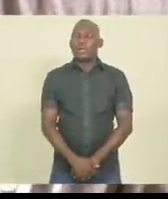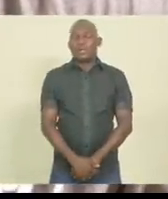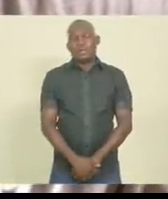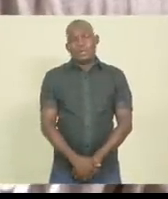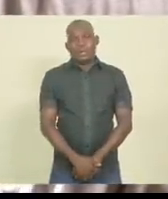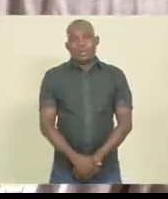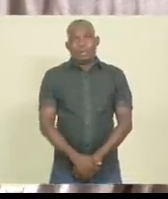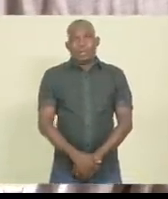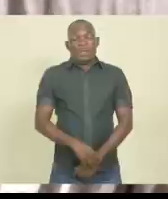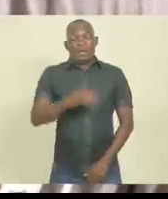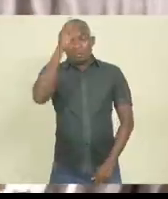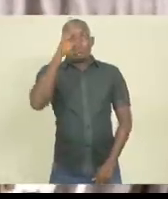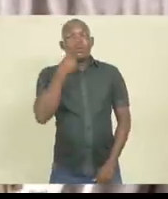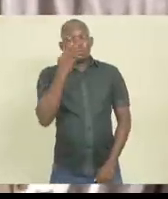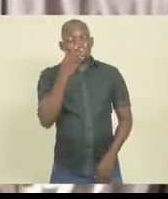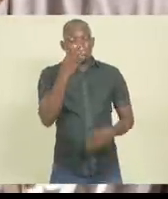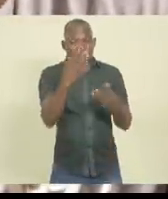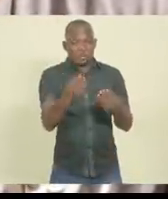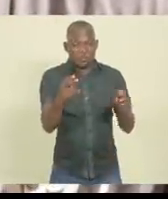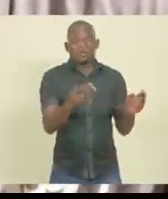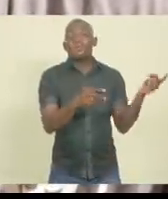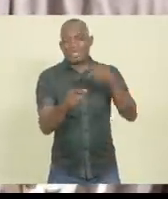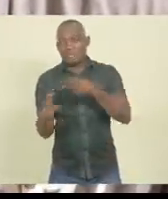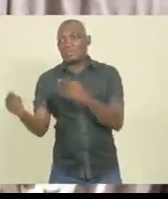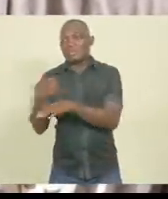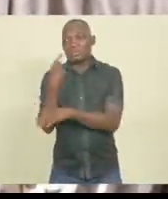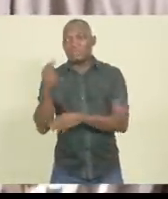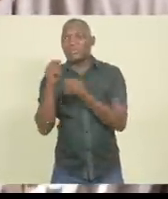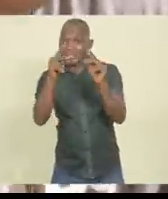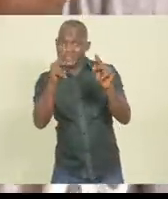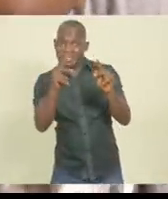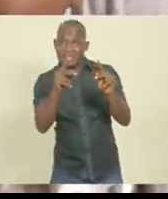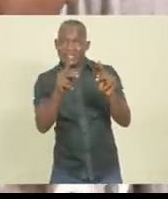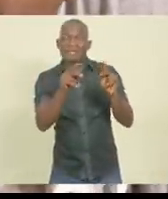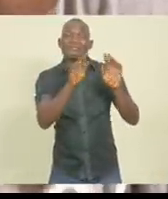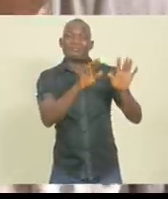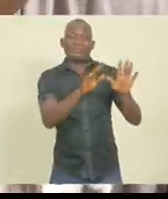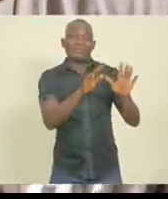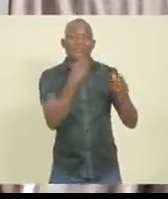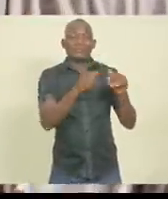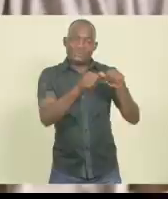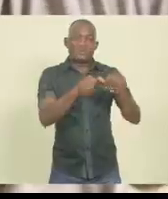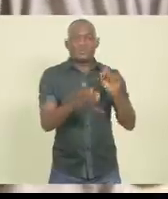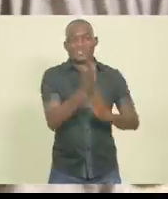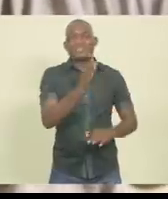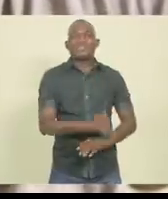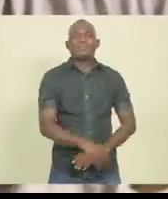They will. As soon as they are done with their issues, they will come, okay? So I'll finish up with your food.